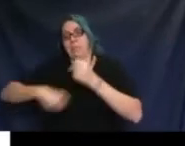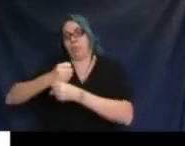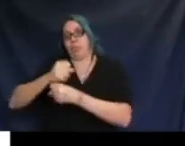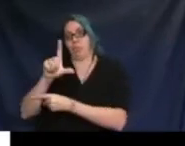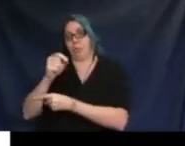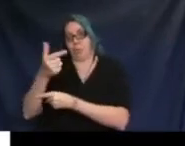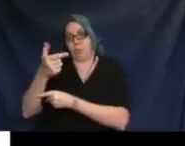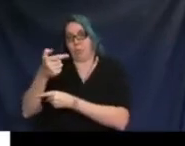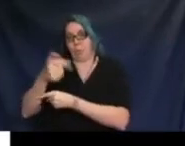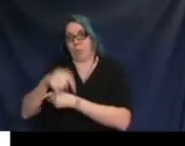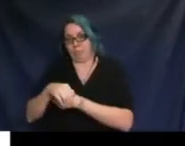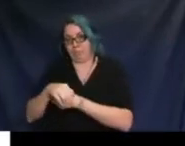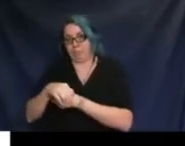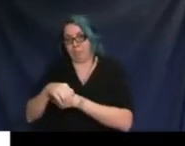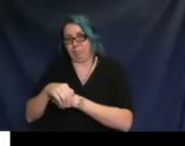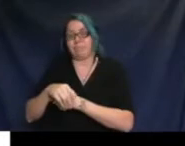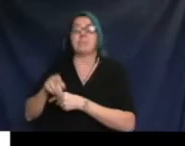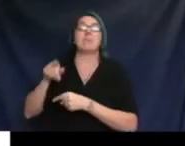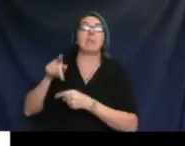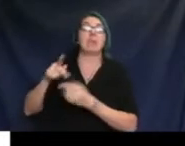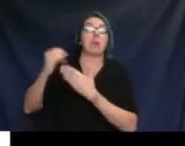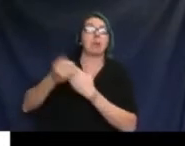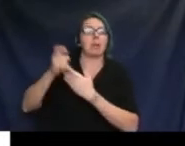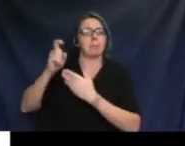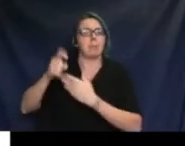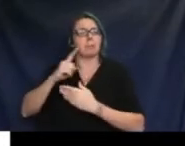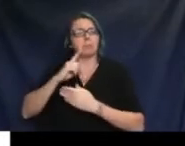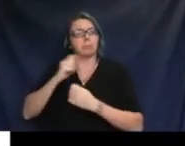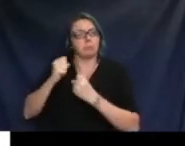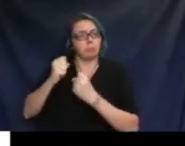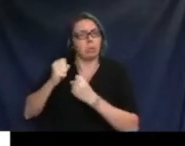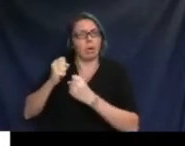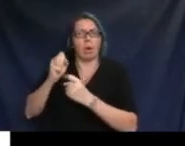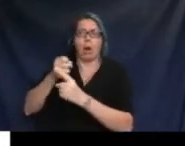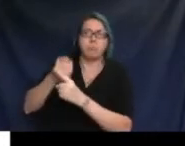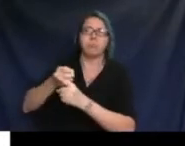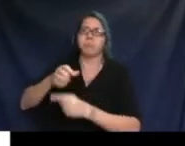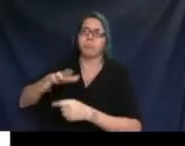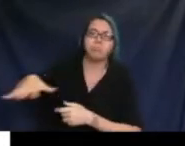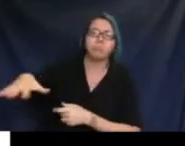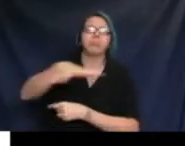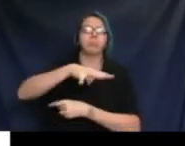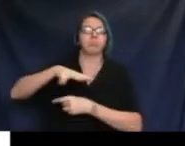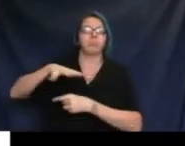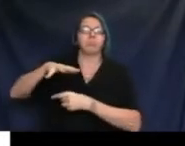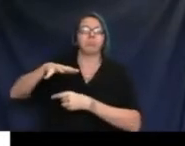be significant in duration and or scale.